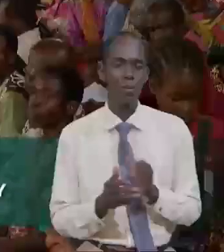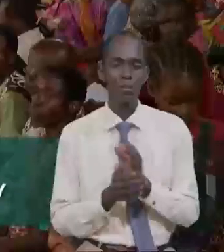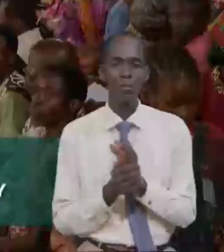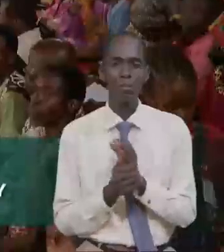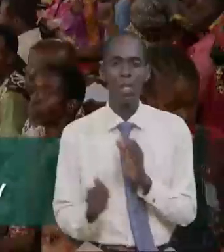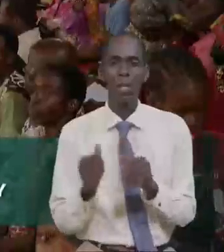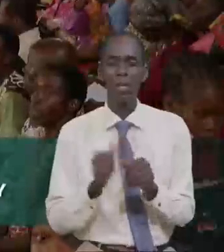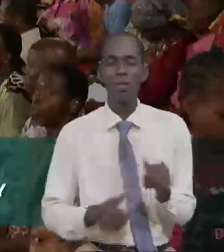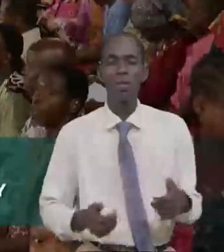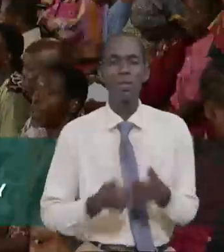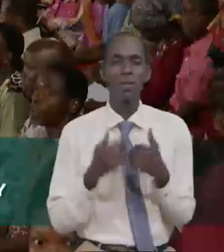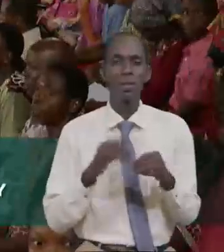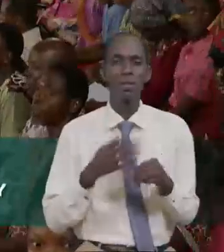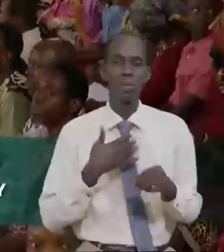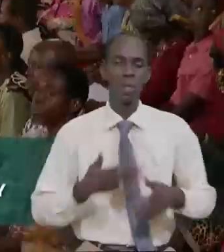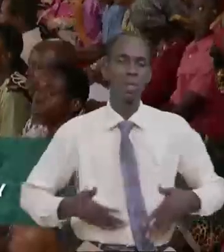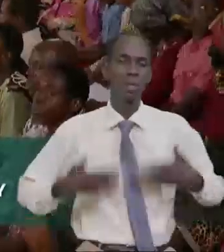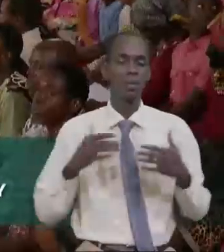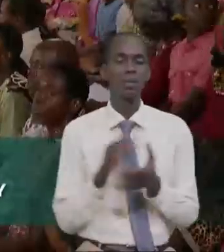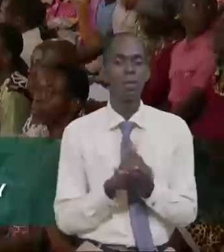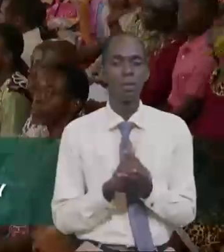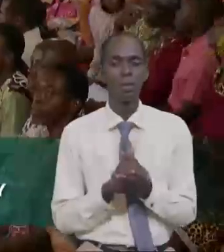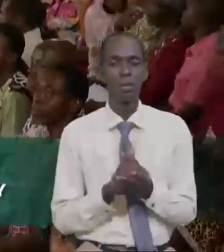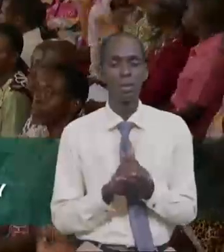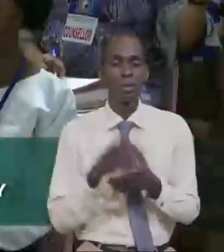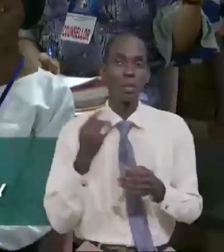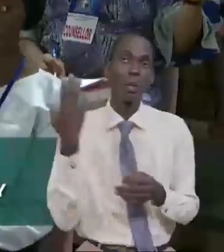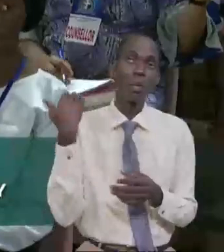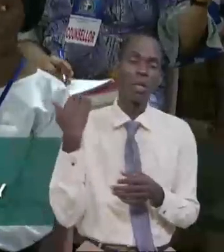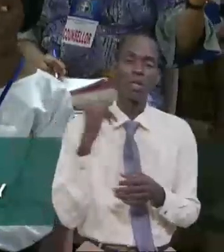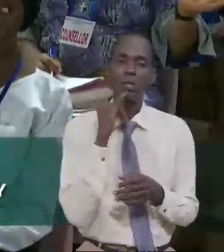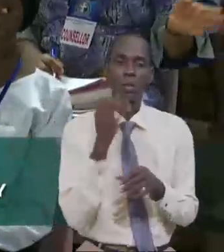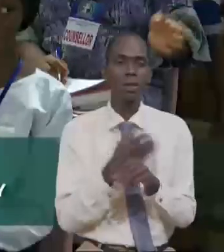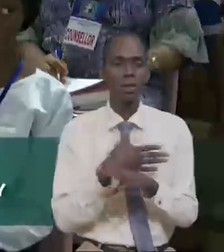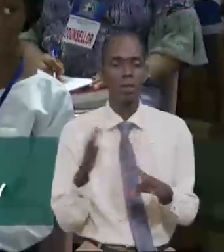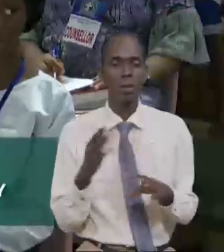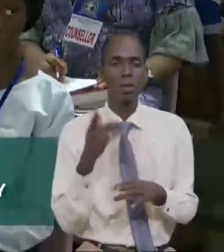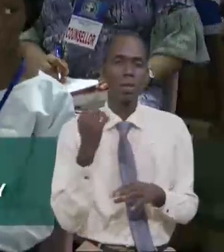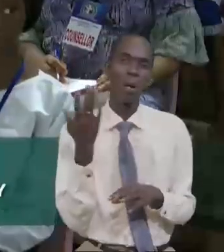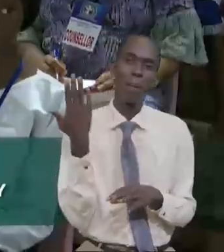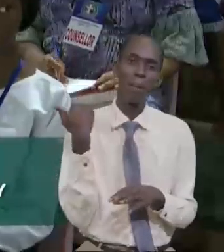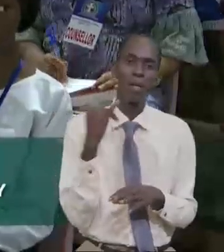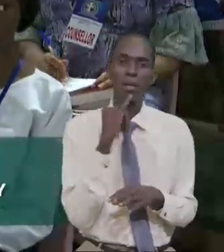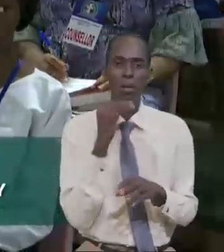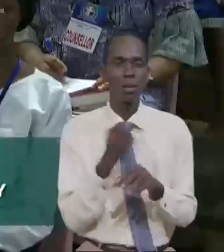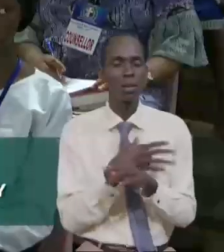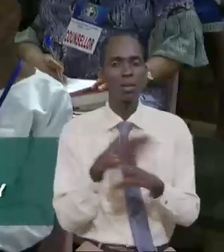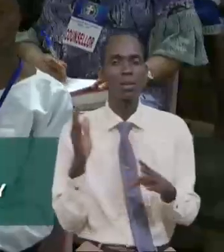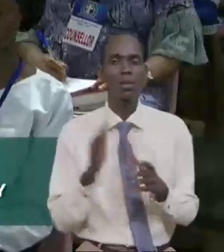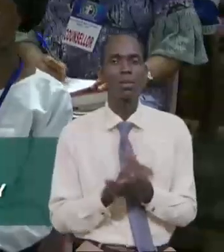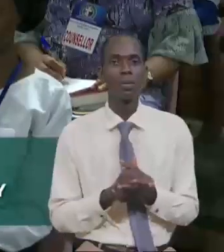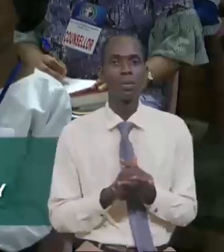is gone. Say that the past is gone. The present is going to